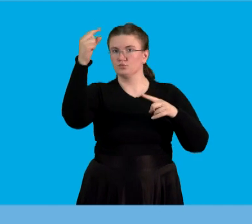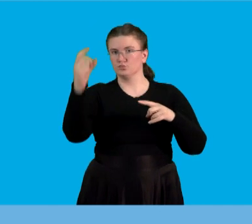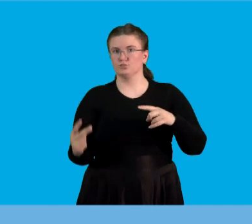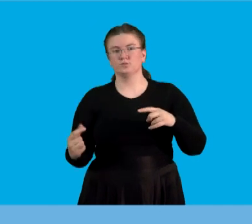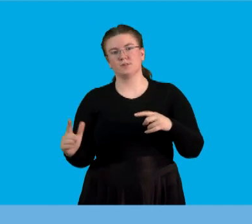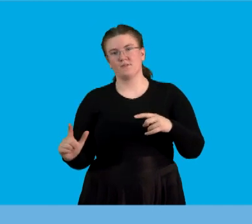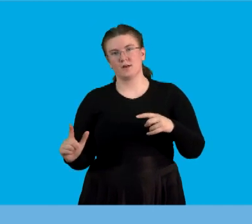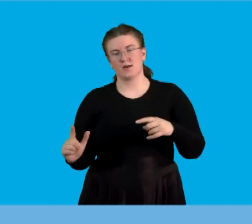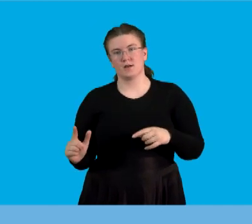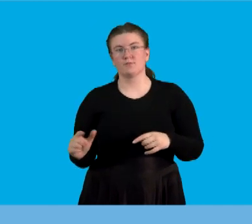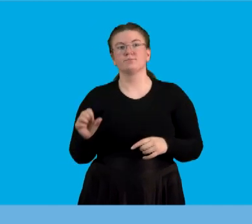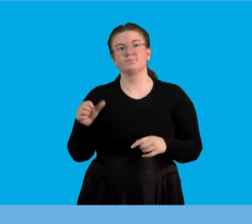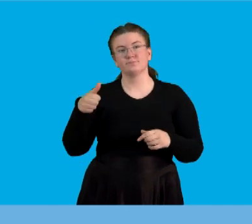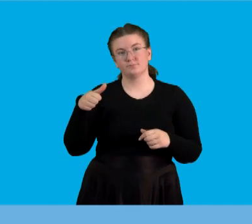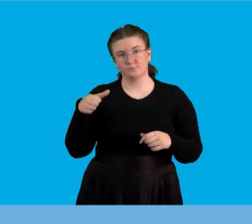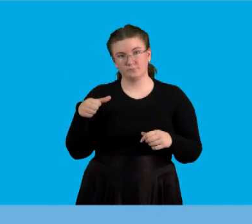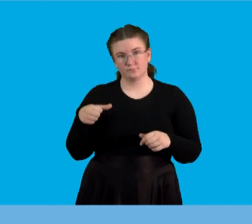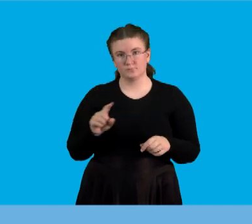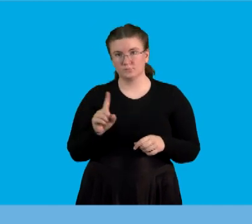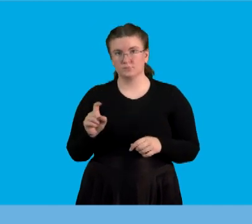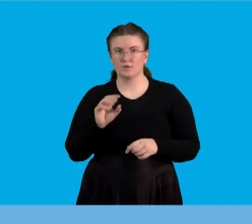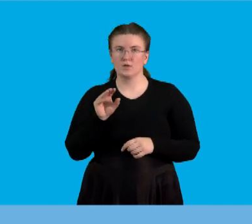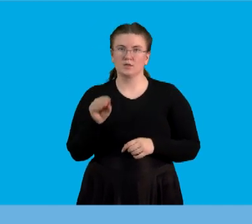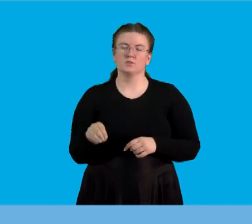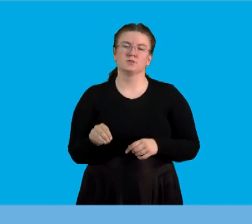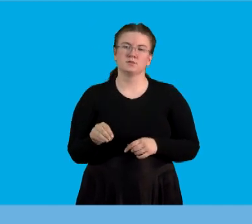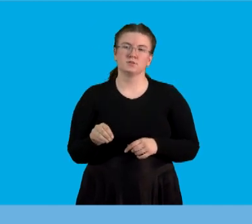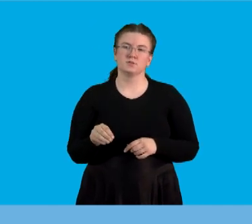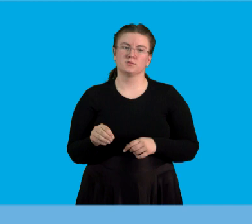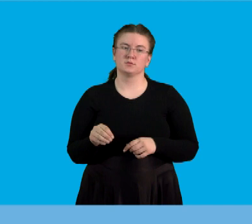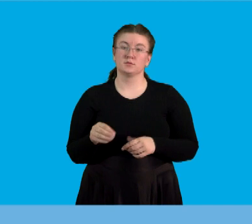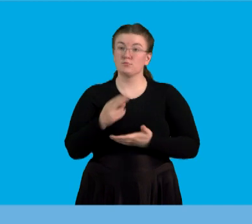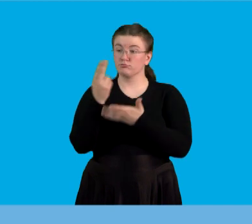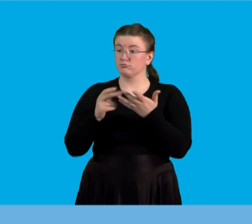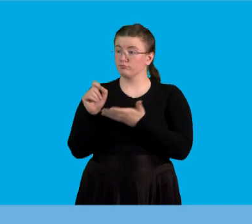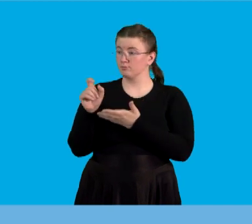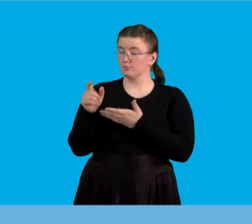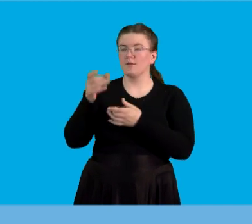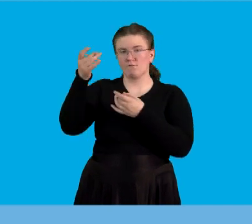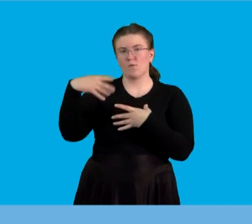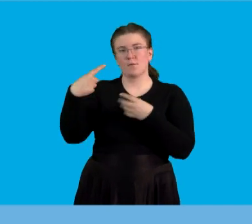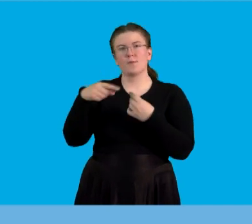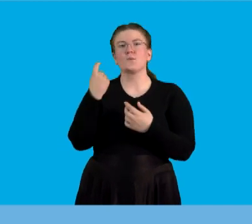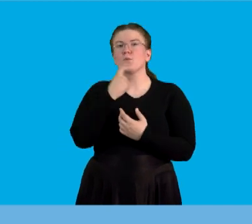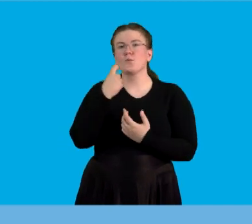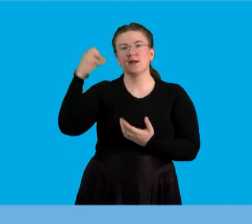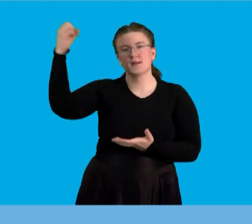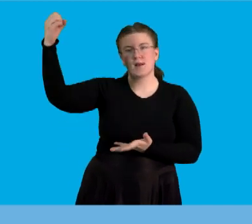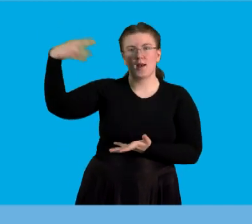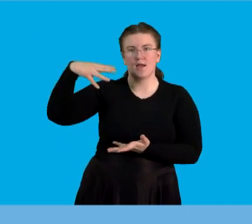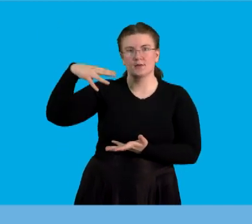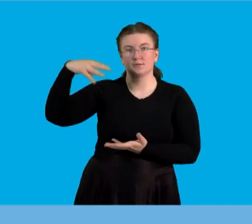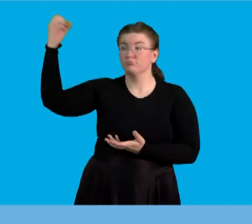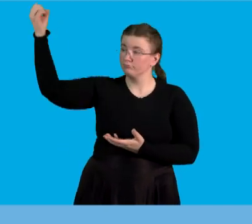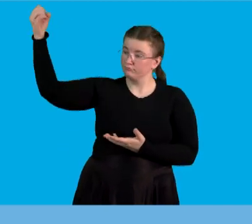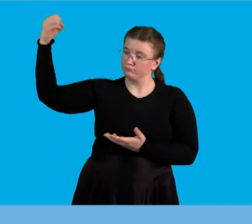frequency. So next question, it is asking us, what does this tell us about the white light? So